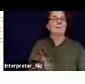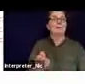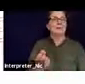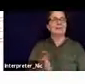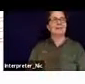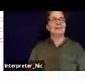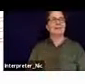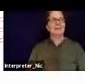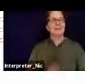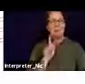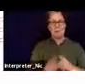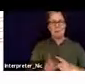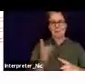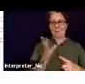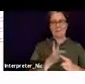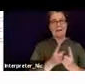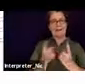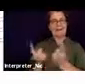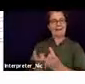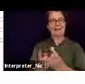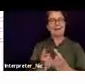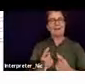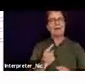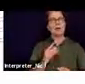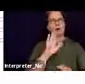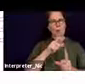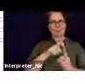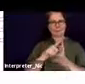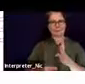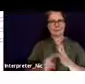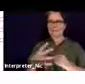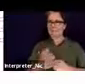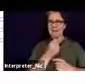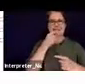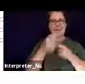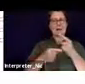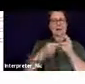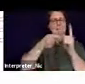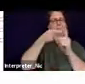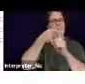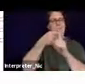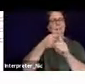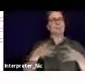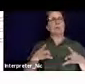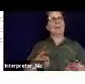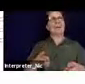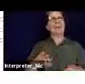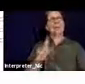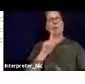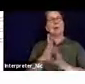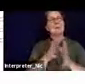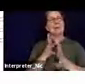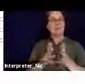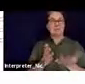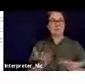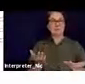me is to remember to position your disability positively. When I say that it's about, you know, it's a fact,